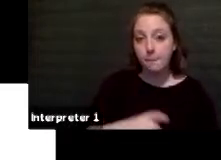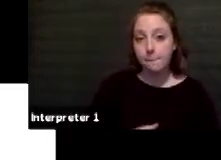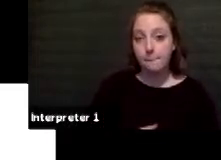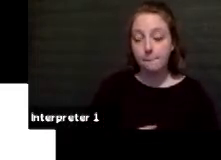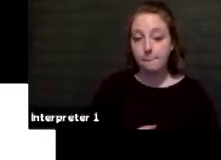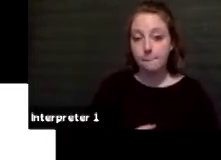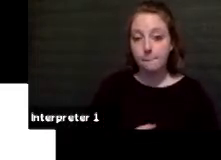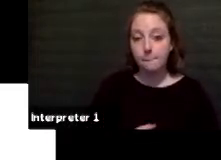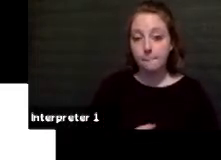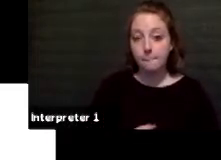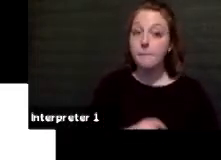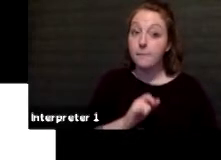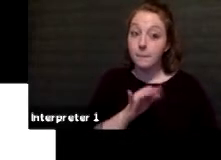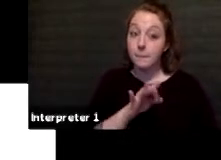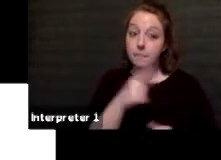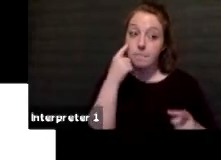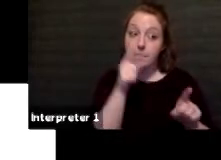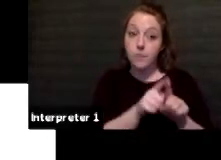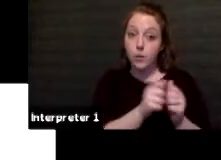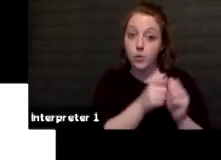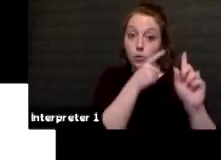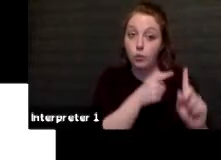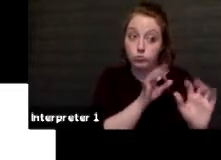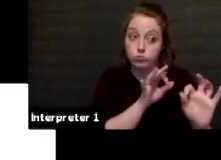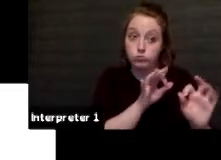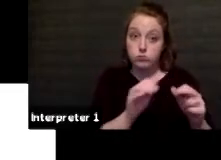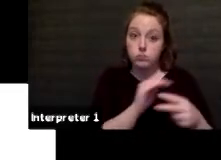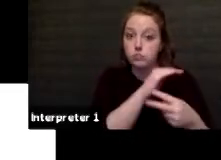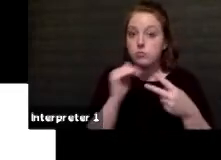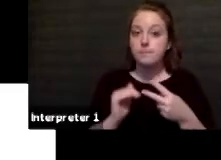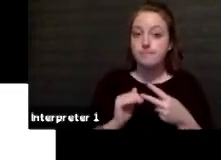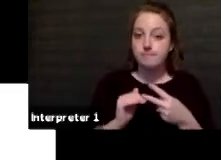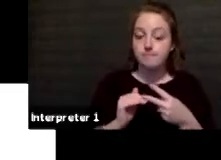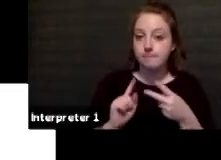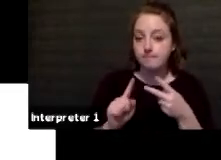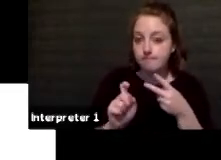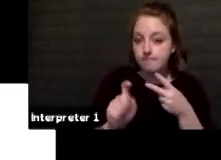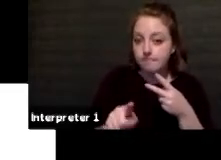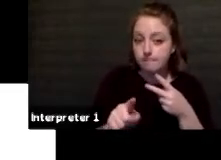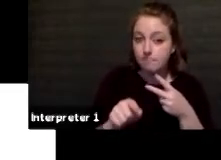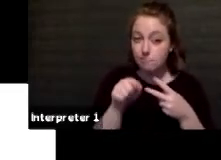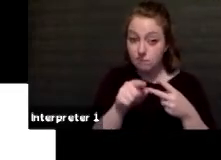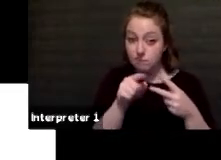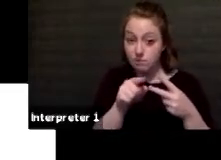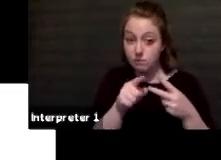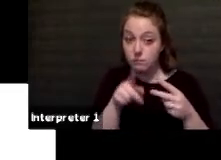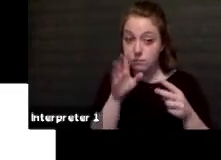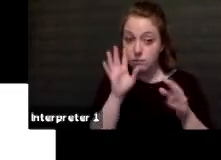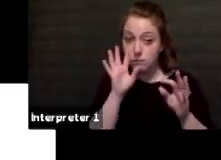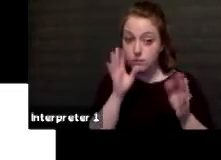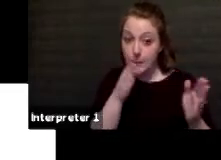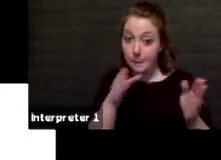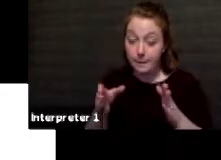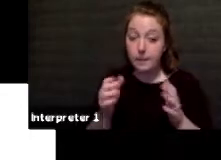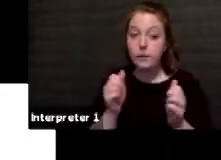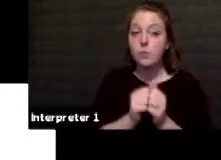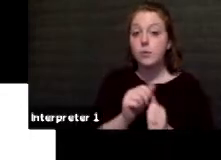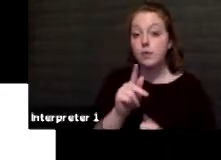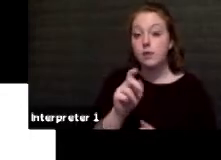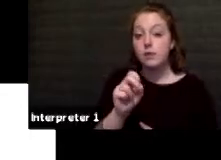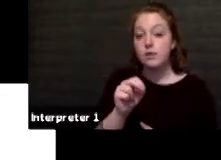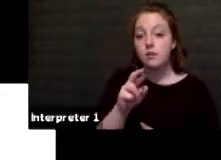And if these are the goals, the question then is, is this approach with Kendrick, South Waco, and Alta Vista